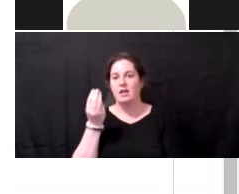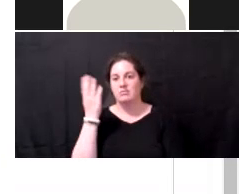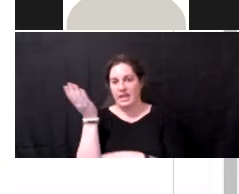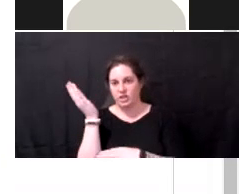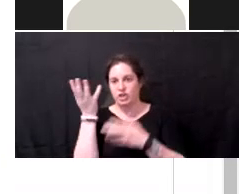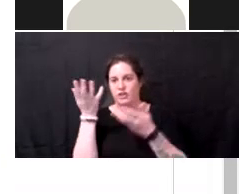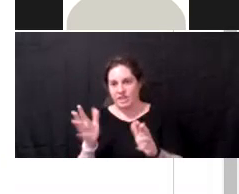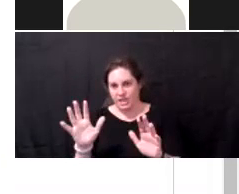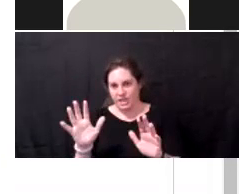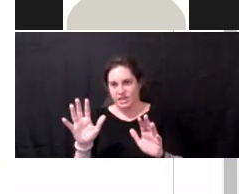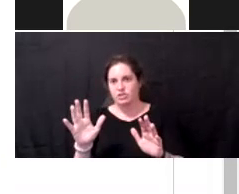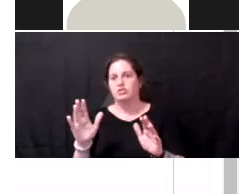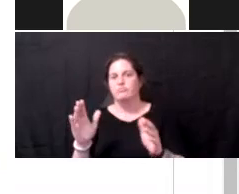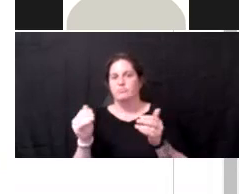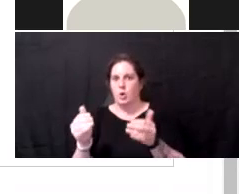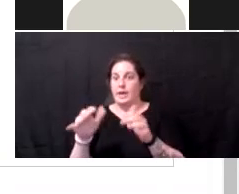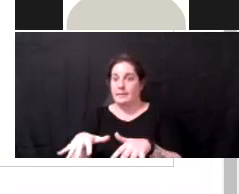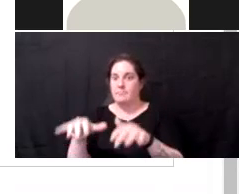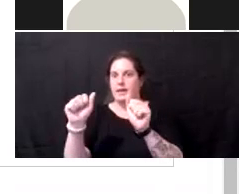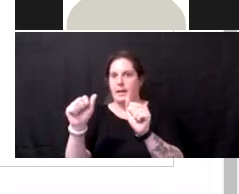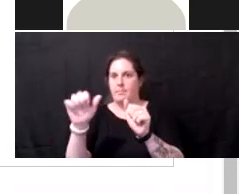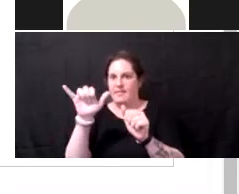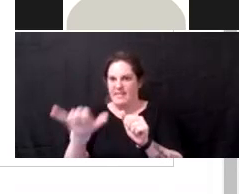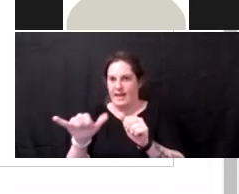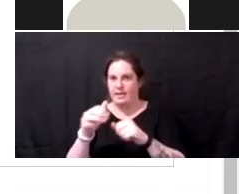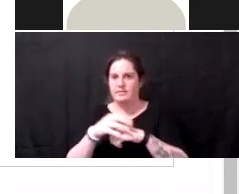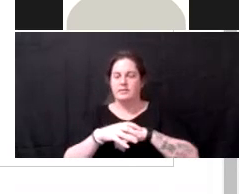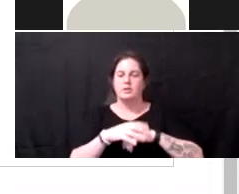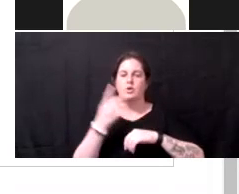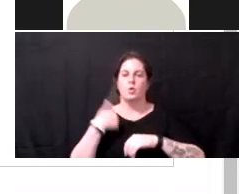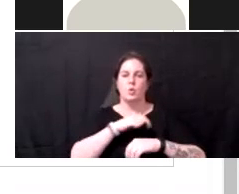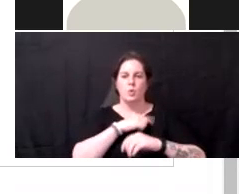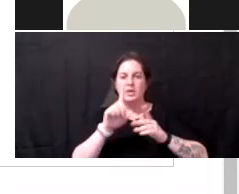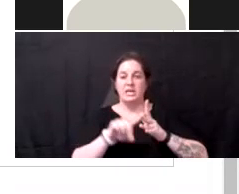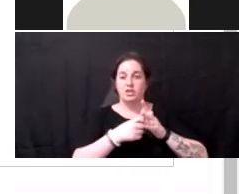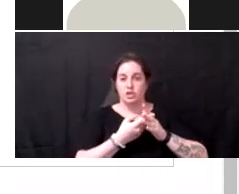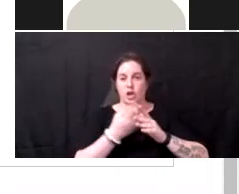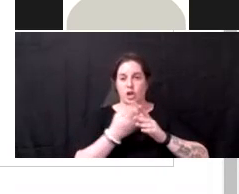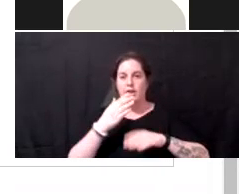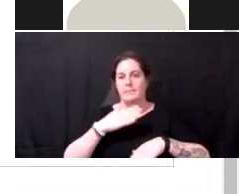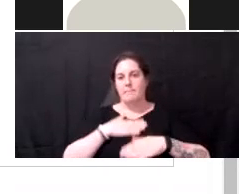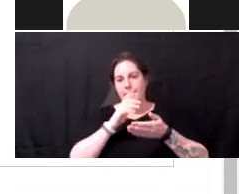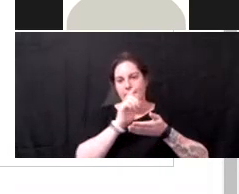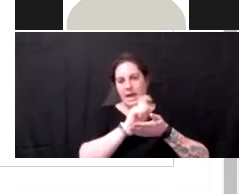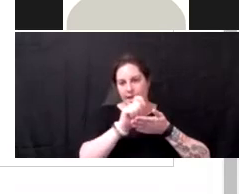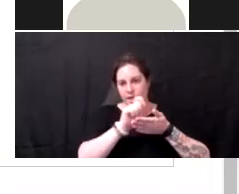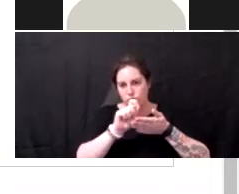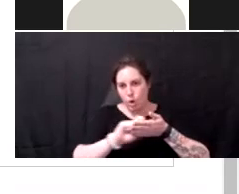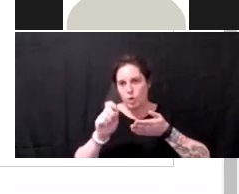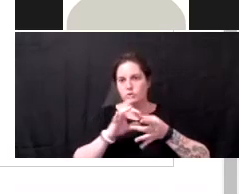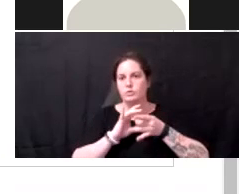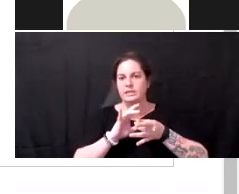Monday, we got about as far as covering my notes packet dealing with 1D